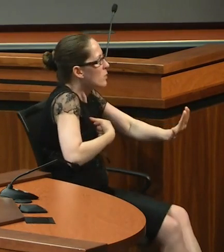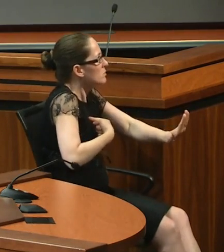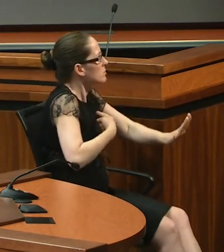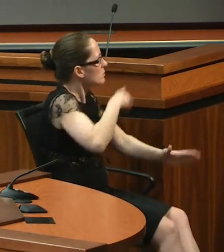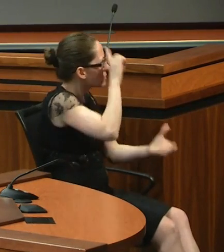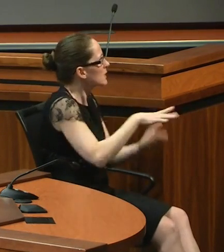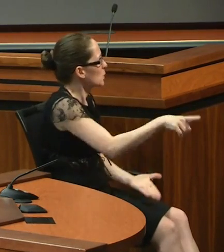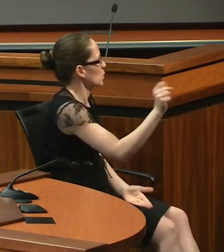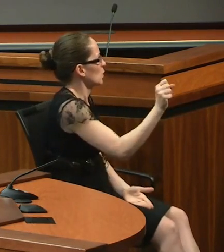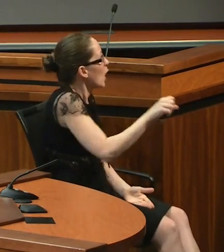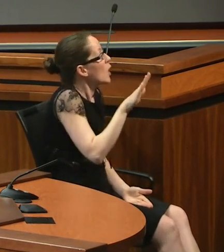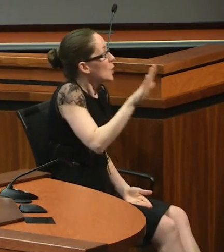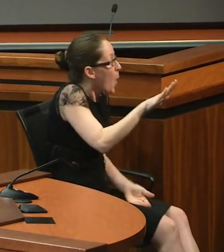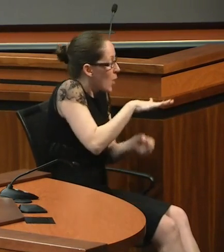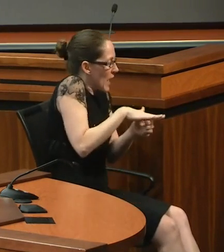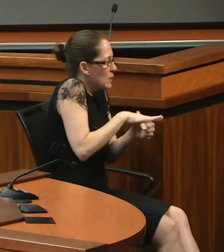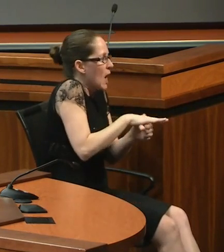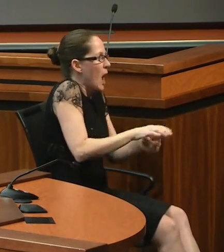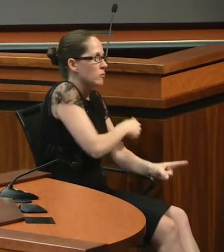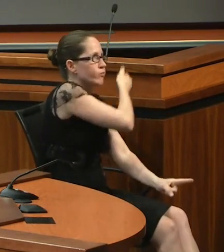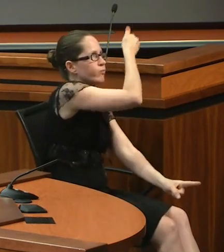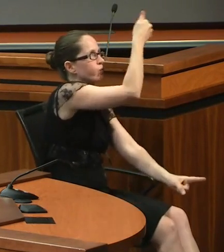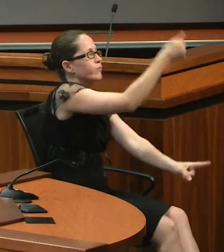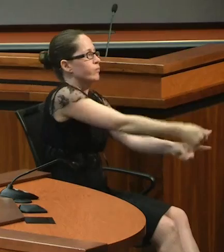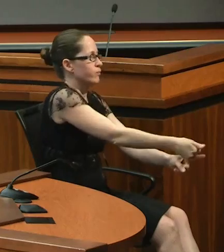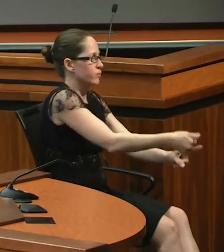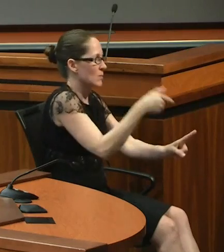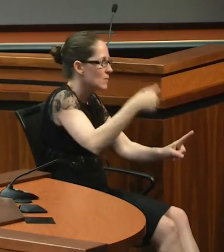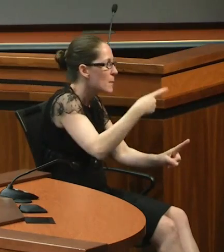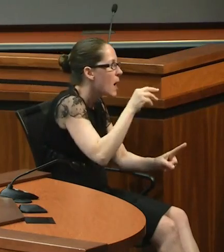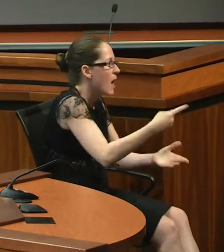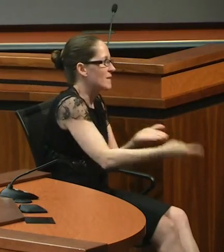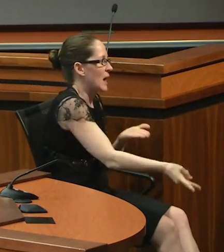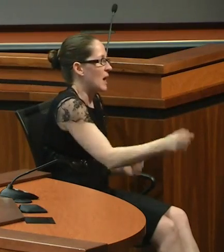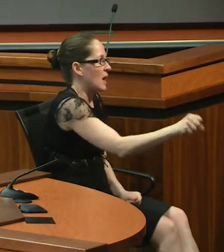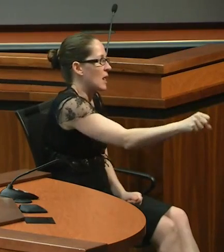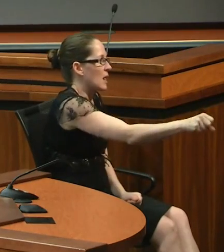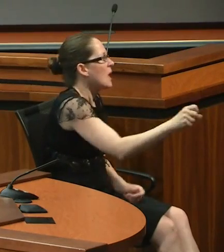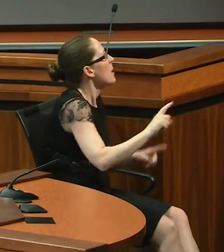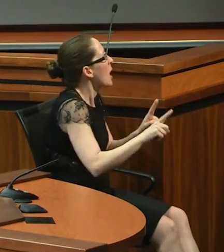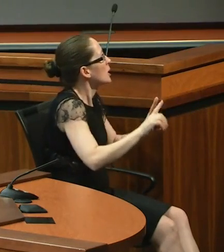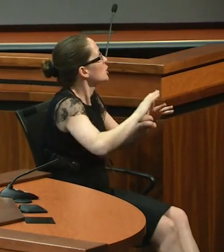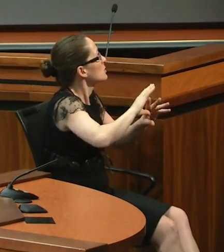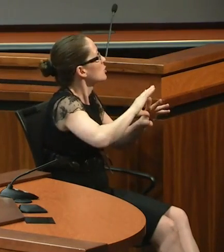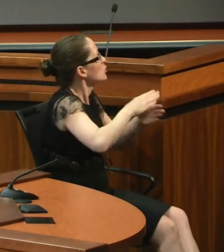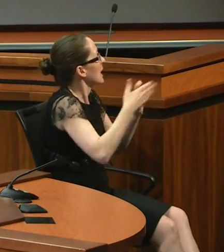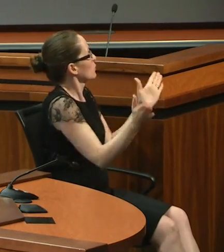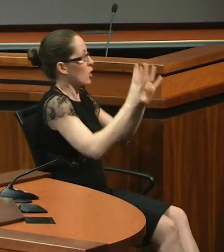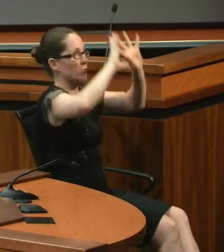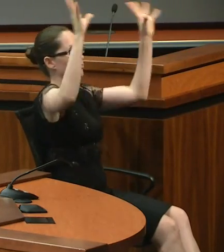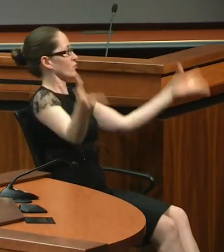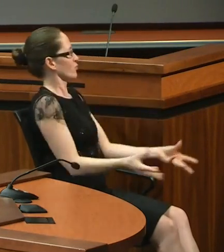Right. We didn't include that in the overall model because, again, the 730 model was based just on the precipitation and running it